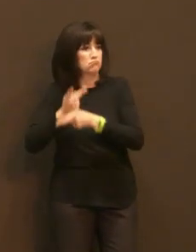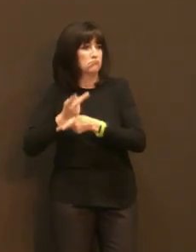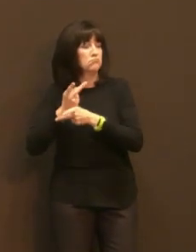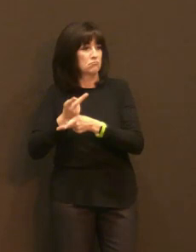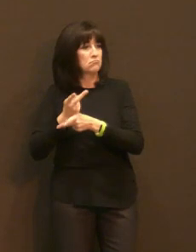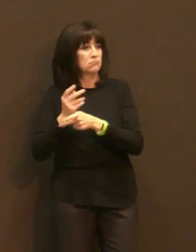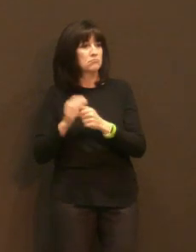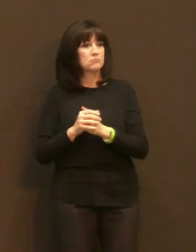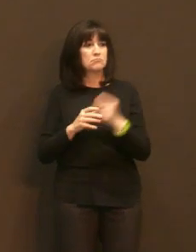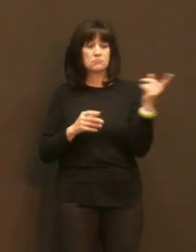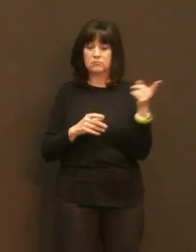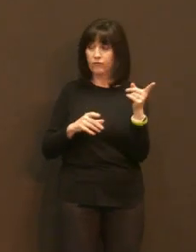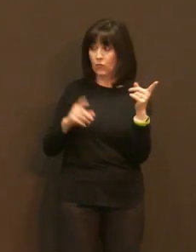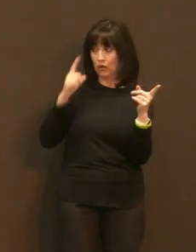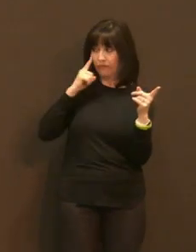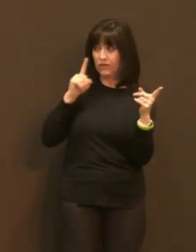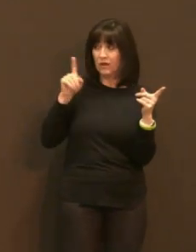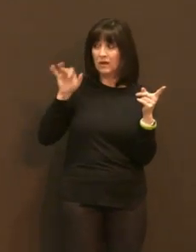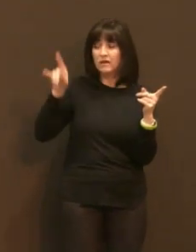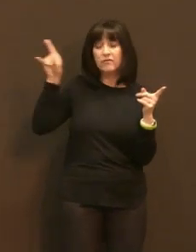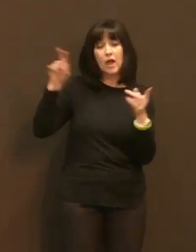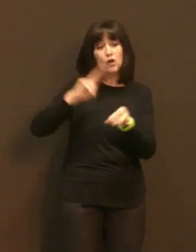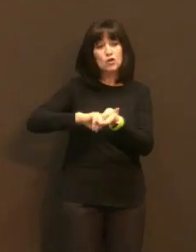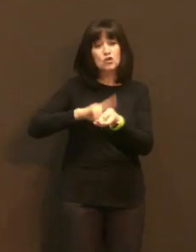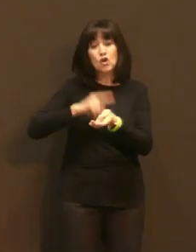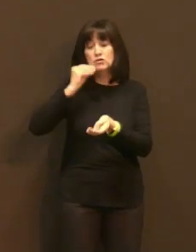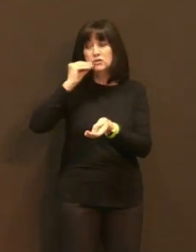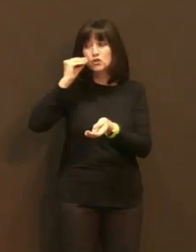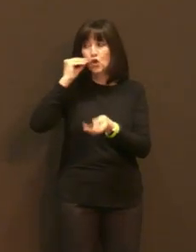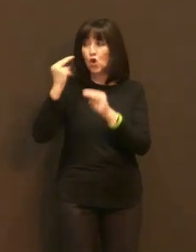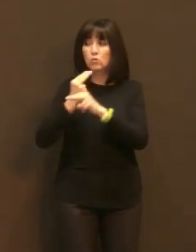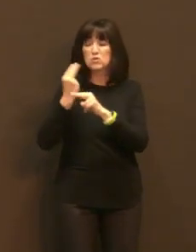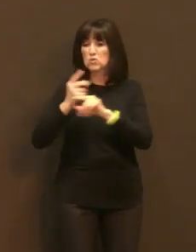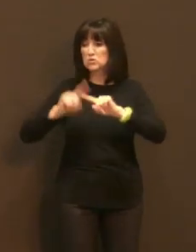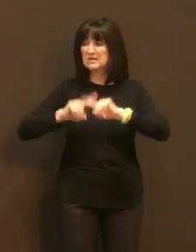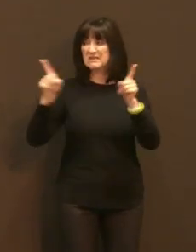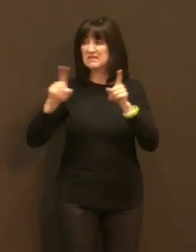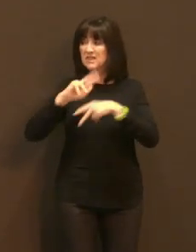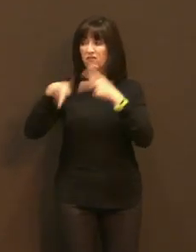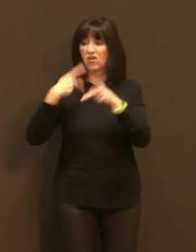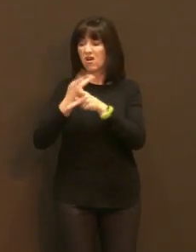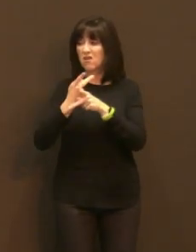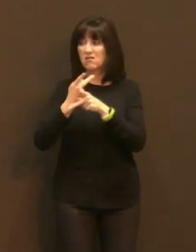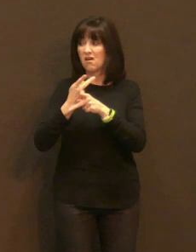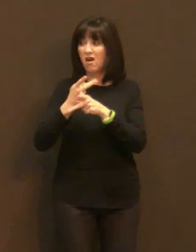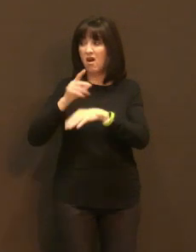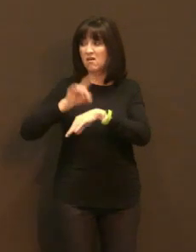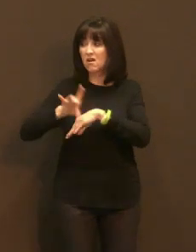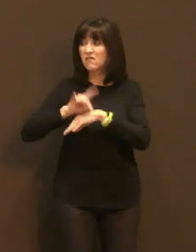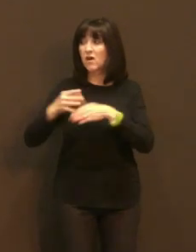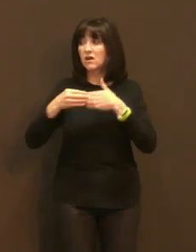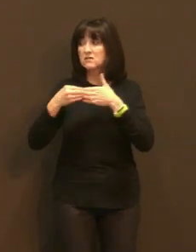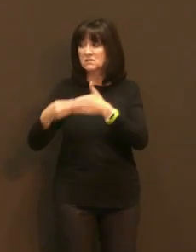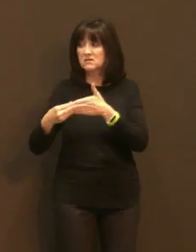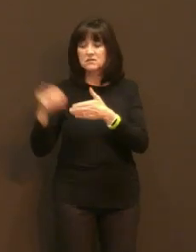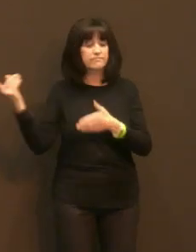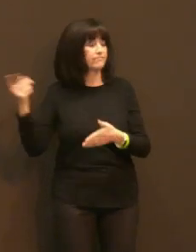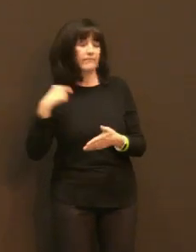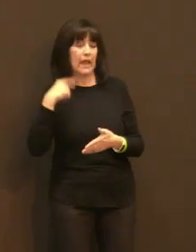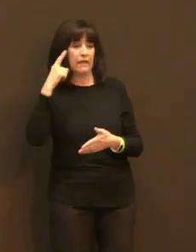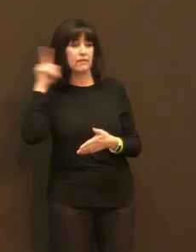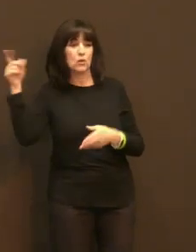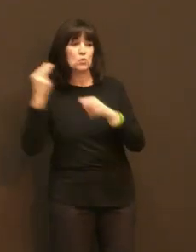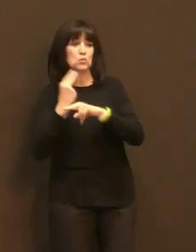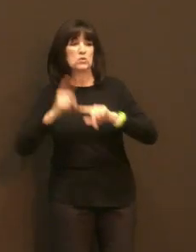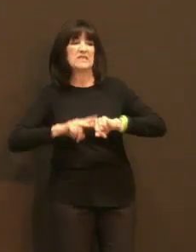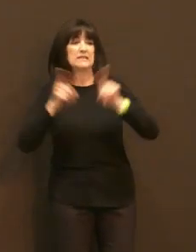in terms of using different criteria, or is Genesis just the first one that comes to mind? That is the only one that I am aware of that's using that different definition. Okay.